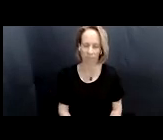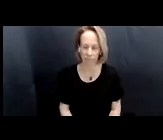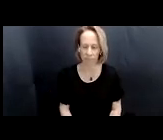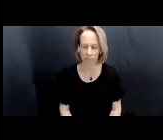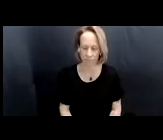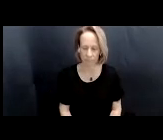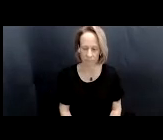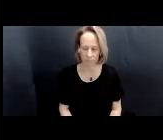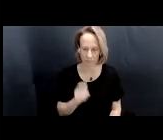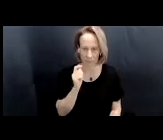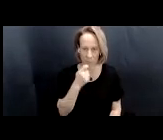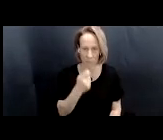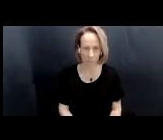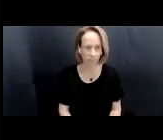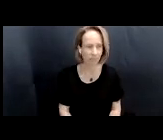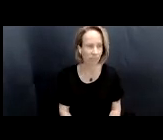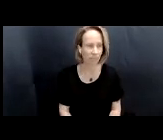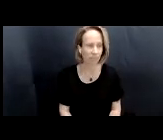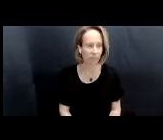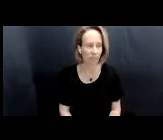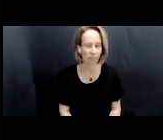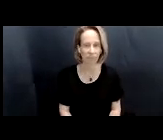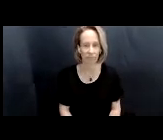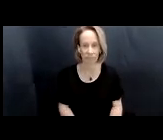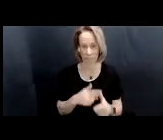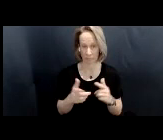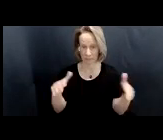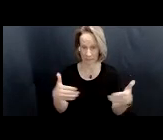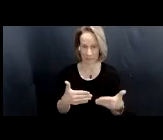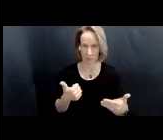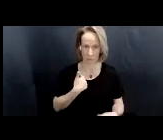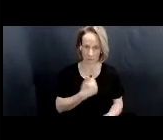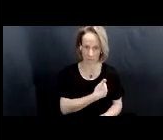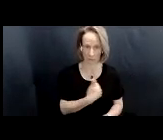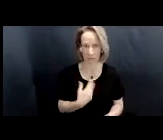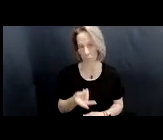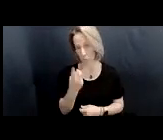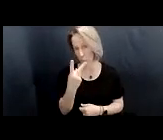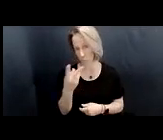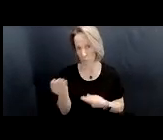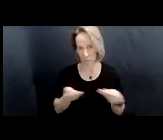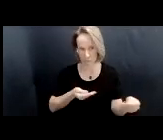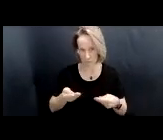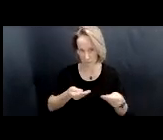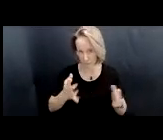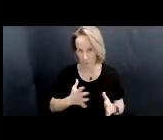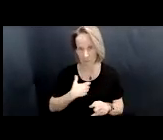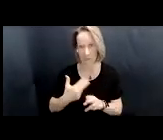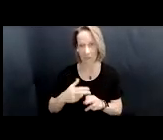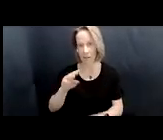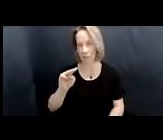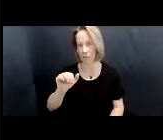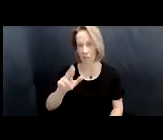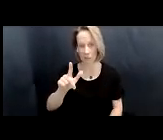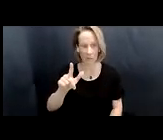Cool. And so then just to introduce ourselves, so we have 2 facilitators for today. So my name is Marley Mayon. I use